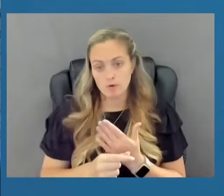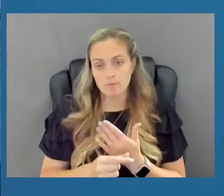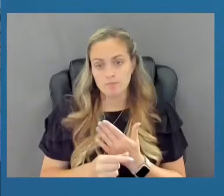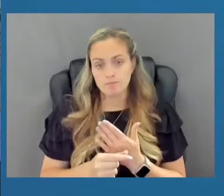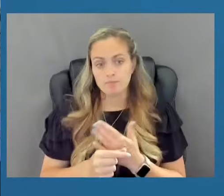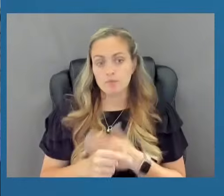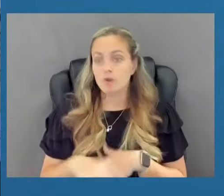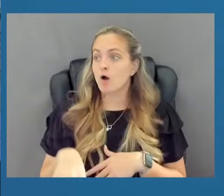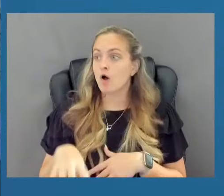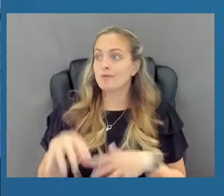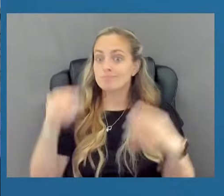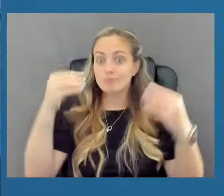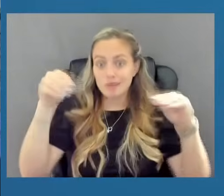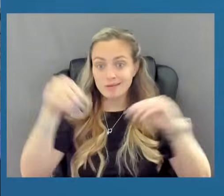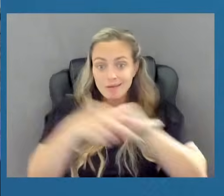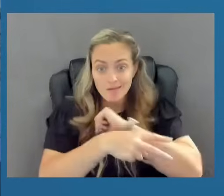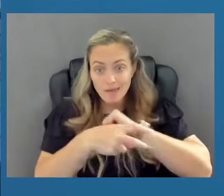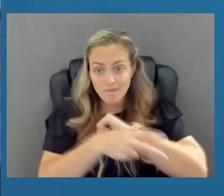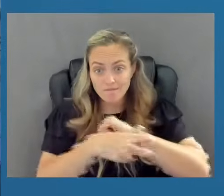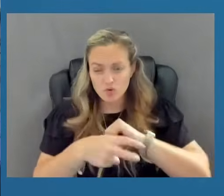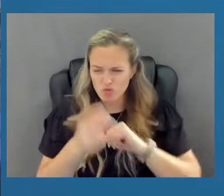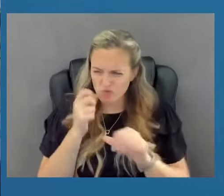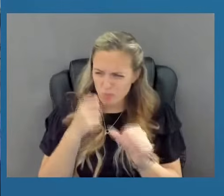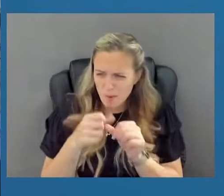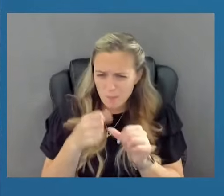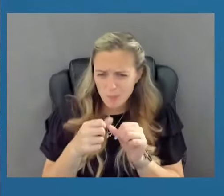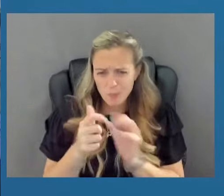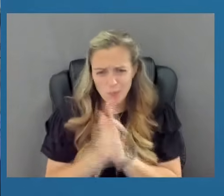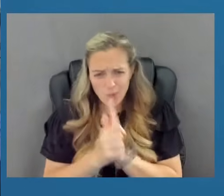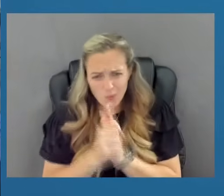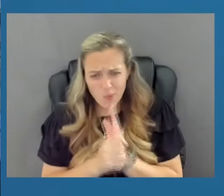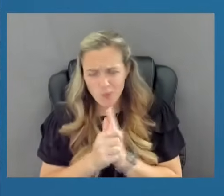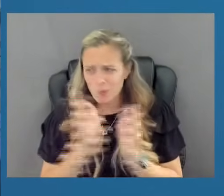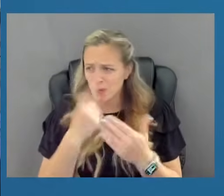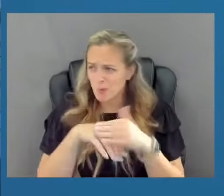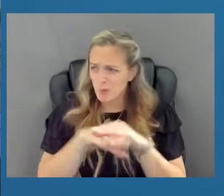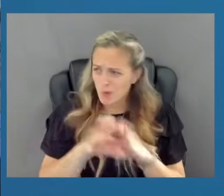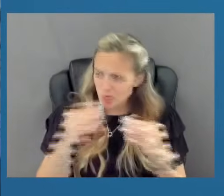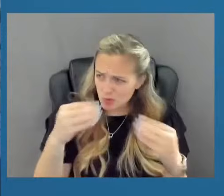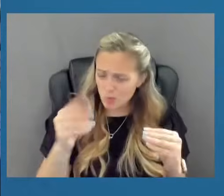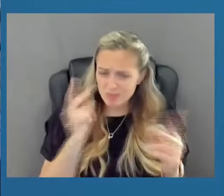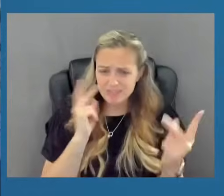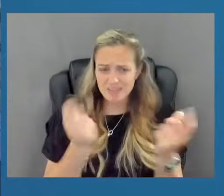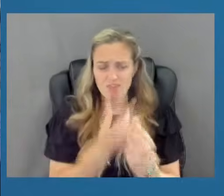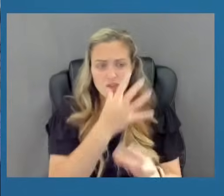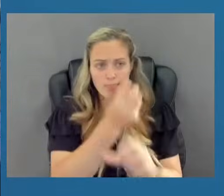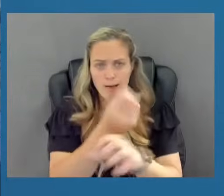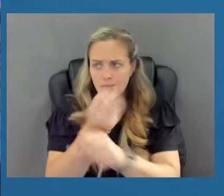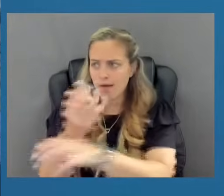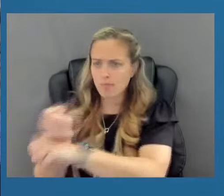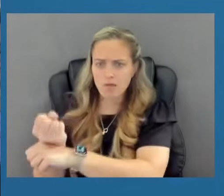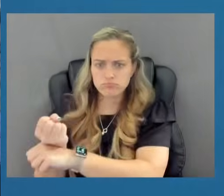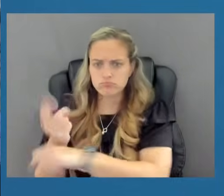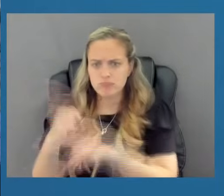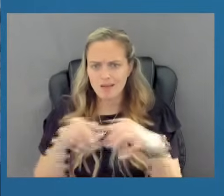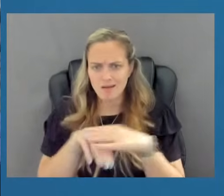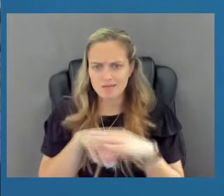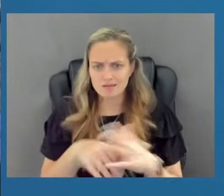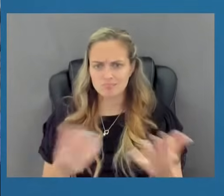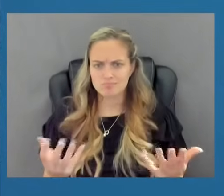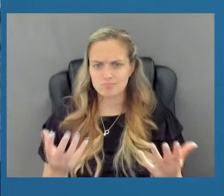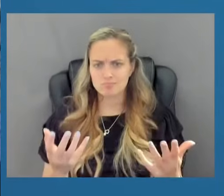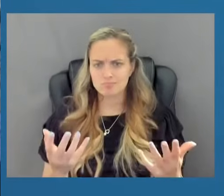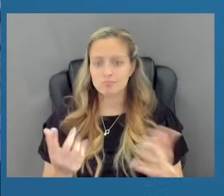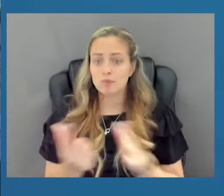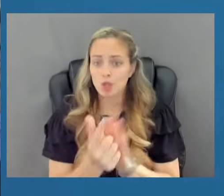theft. Remember all the articles about how no one could walk into a store without seeing everything locked up? Our laws